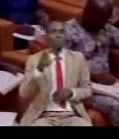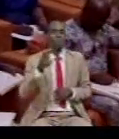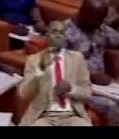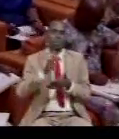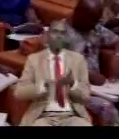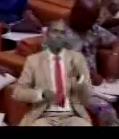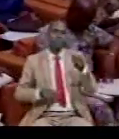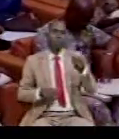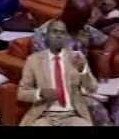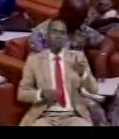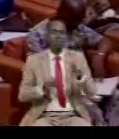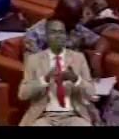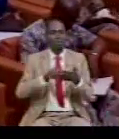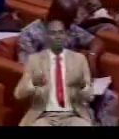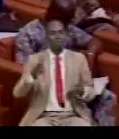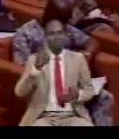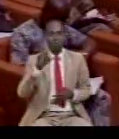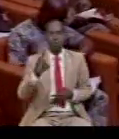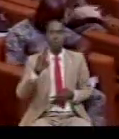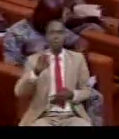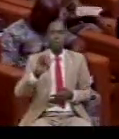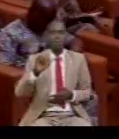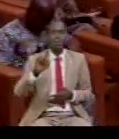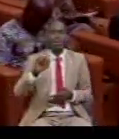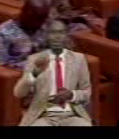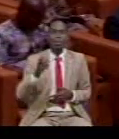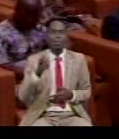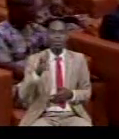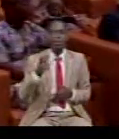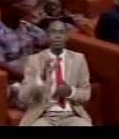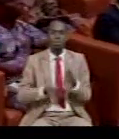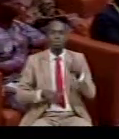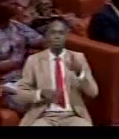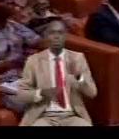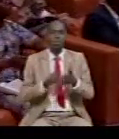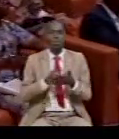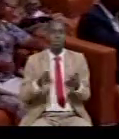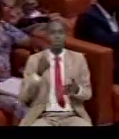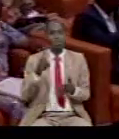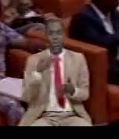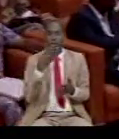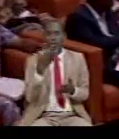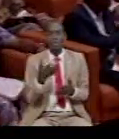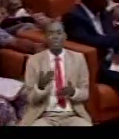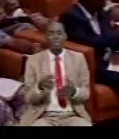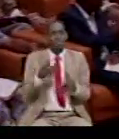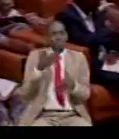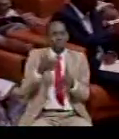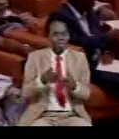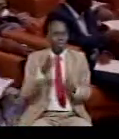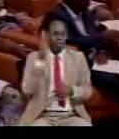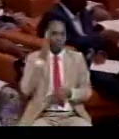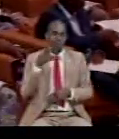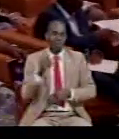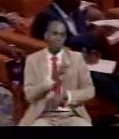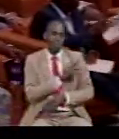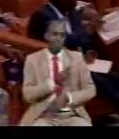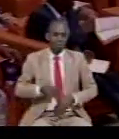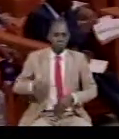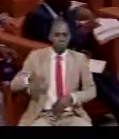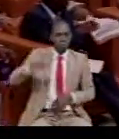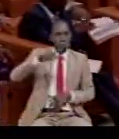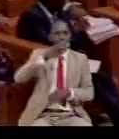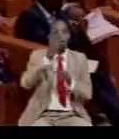chapter 25. And we're looking at verse 1 here. It says, then shall the kingdom of heaven